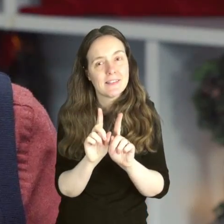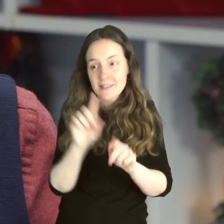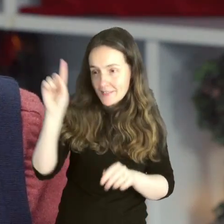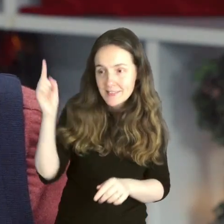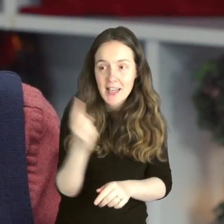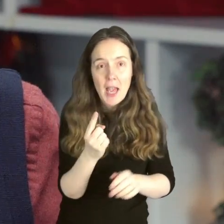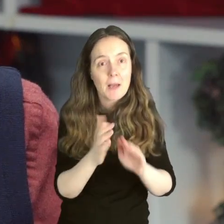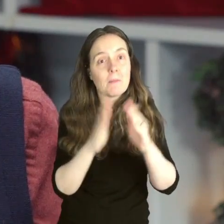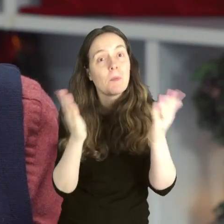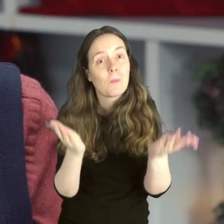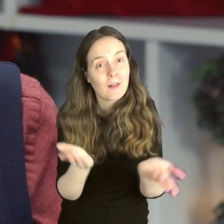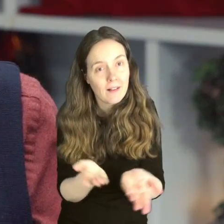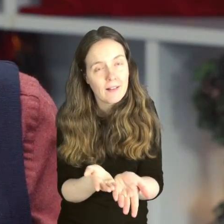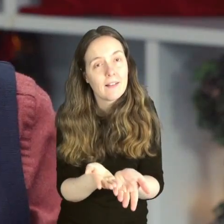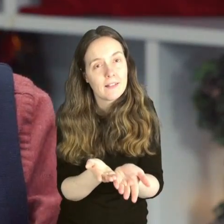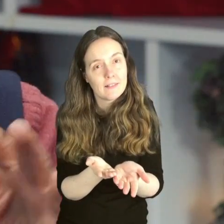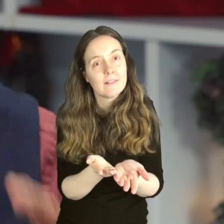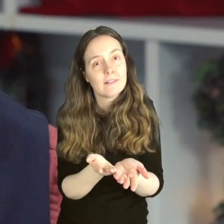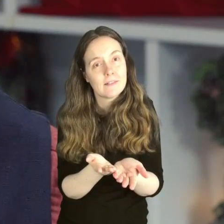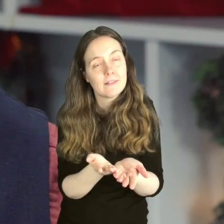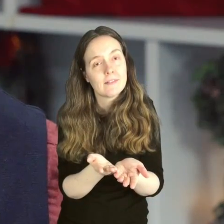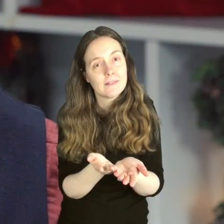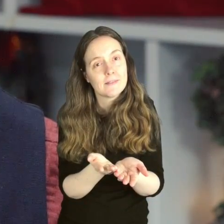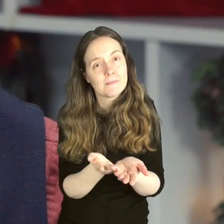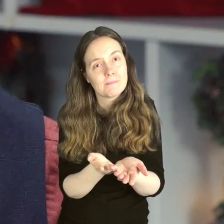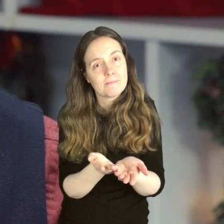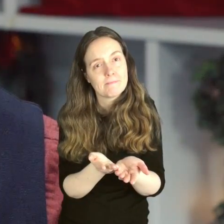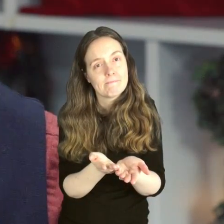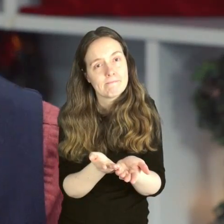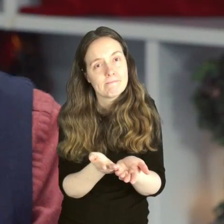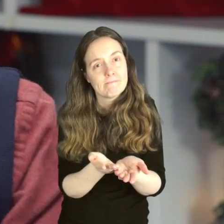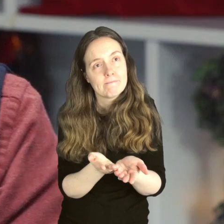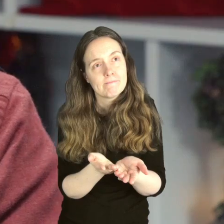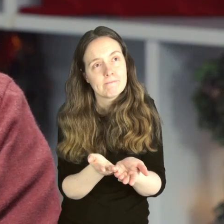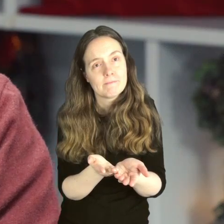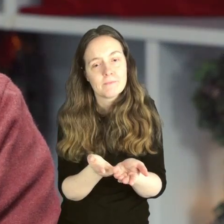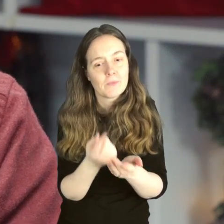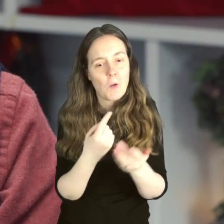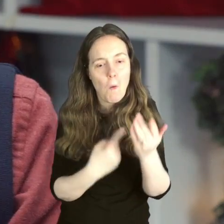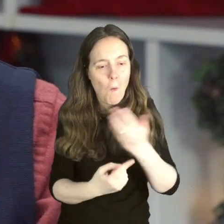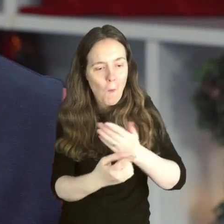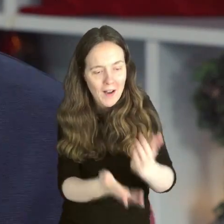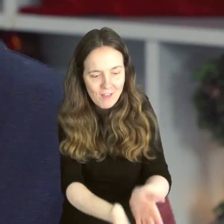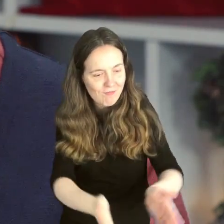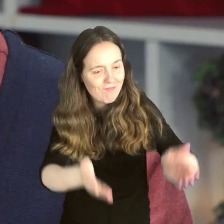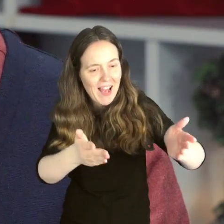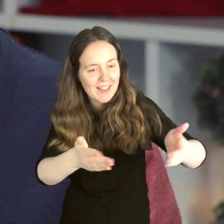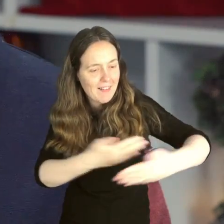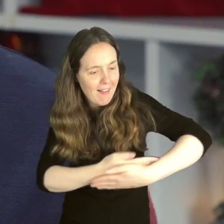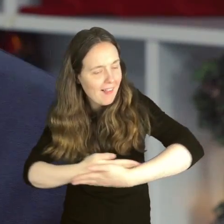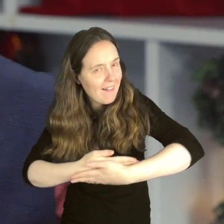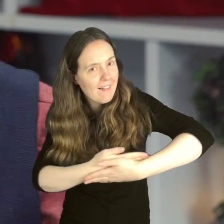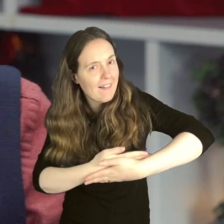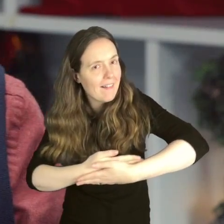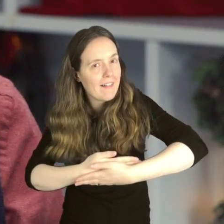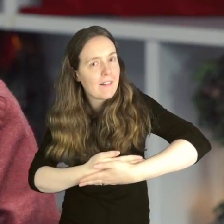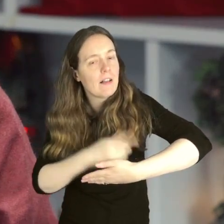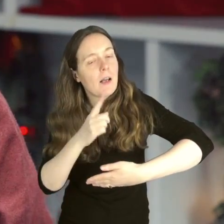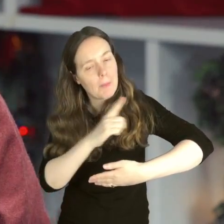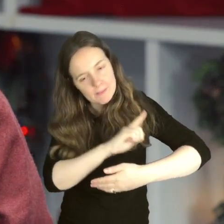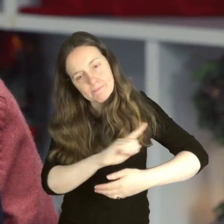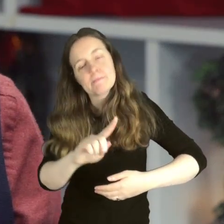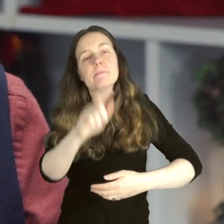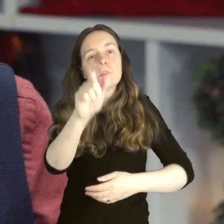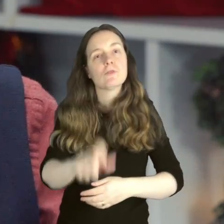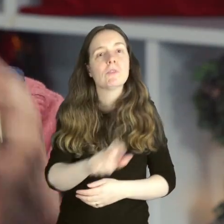the world, not just at the cradle, but went to the